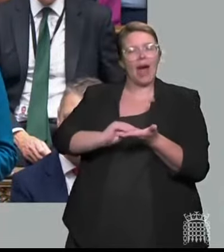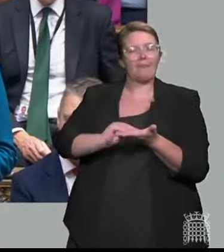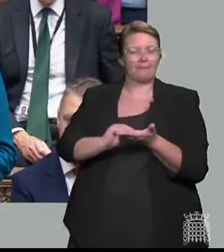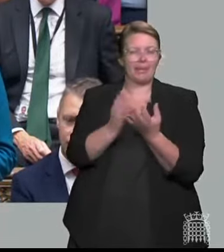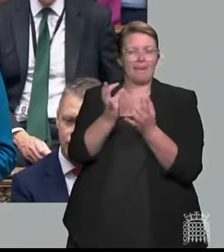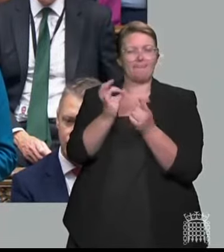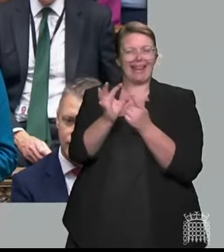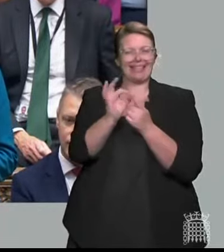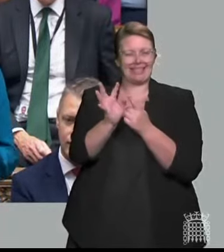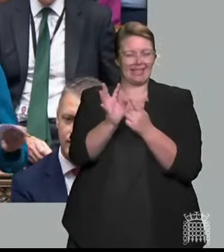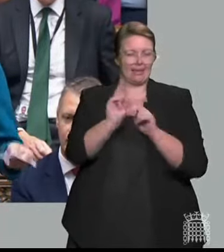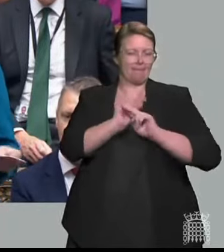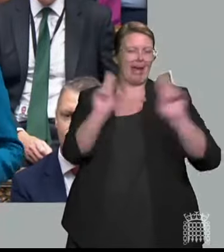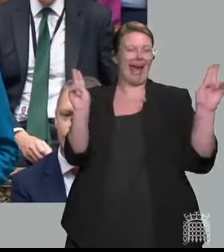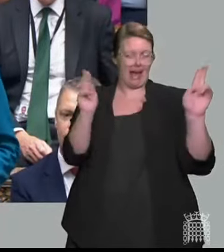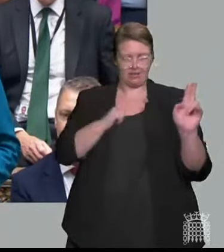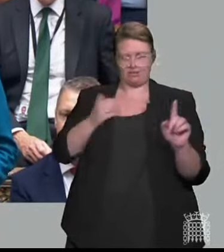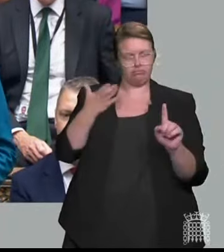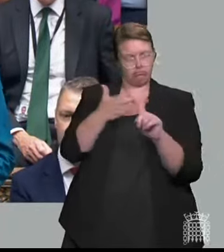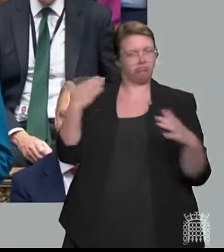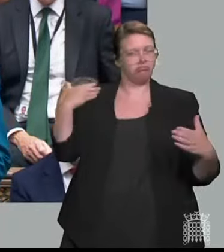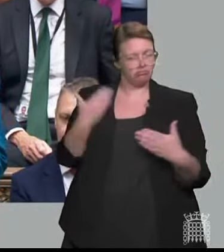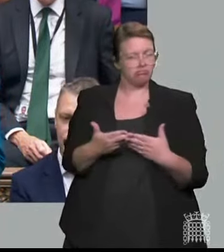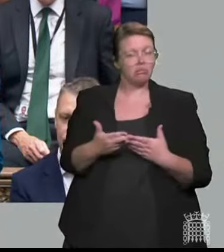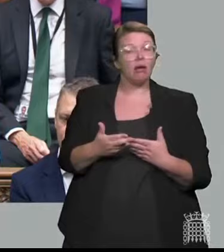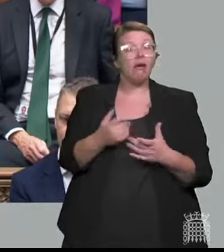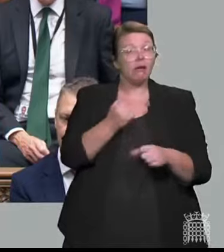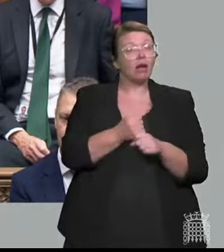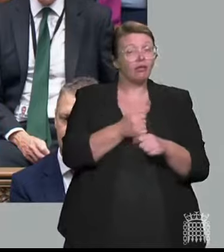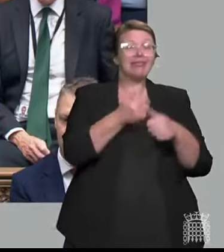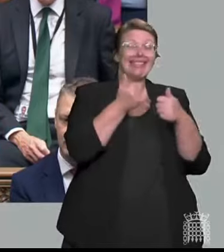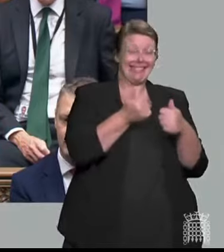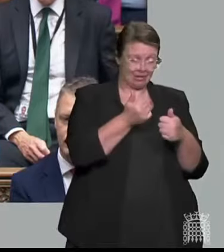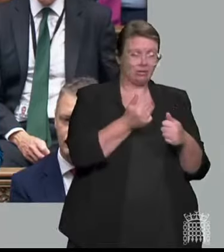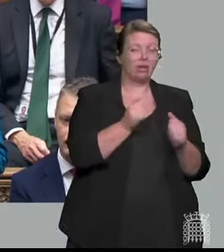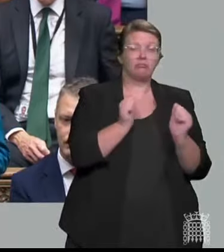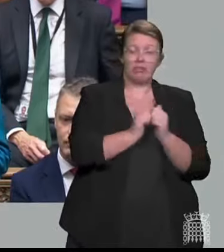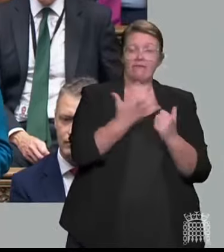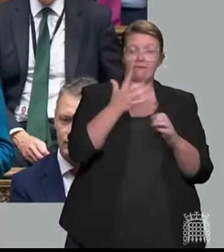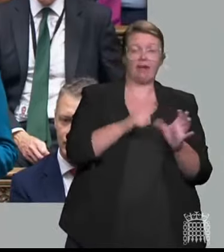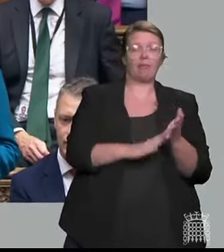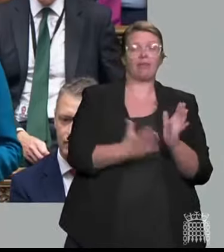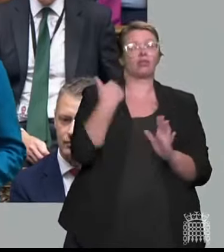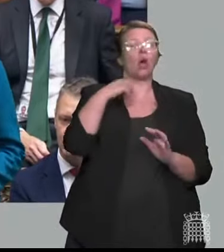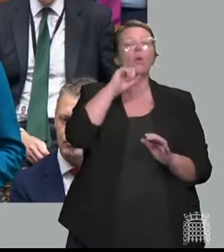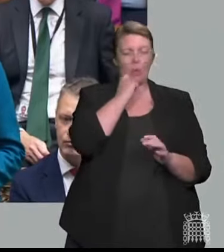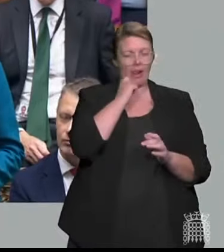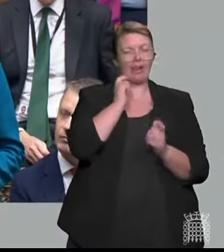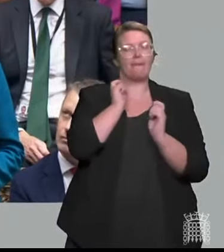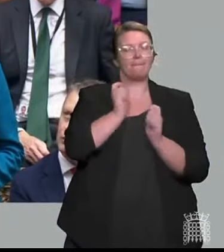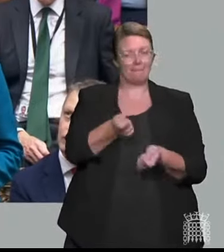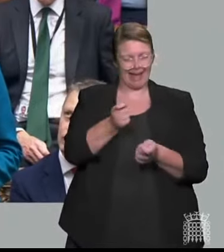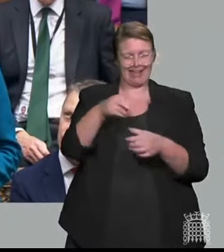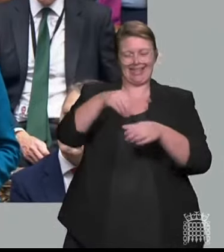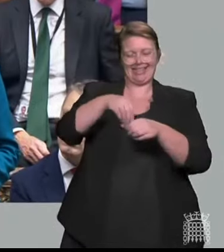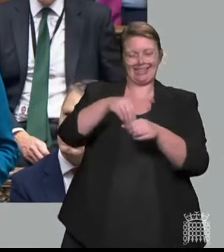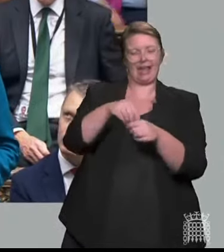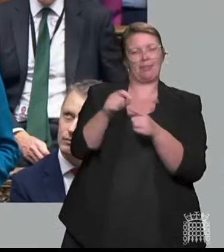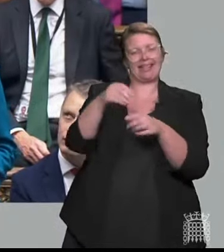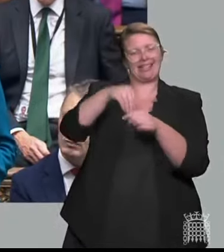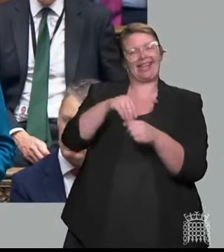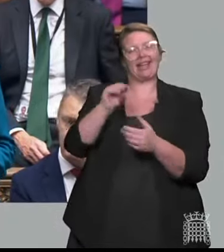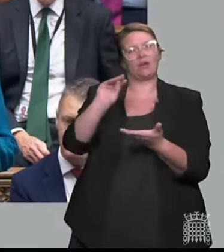to ban plastic in wet wipes, but that was 5 months ago and there's been nothing since then. So will the Prime Minister